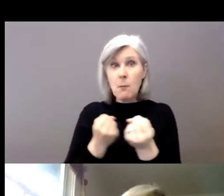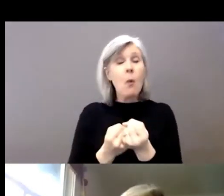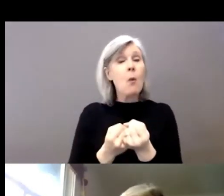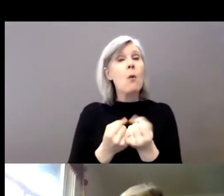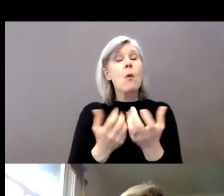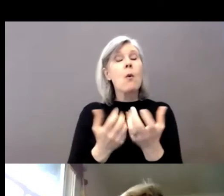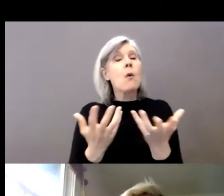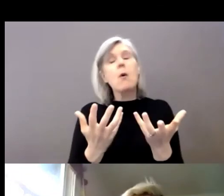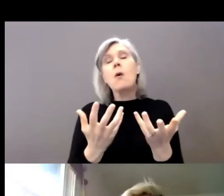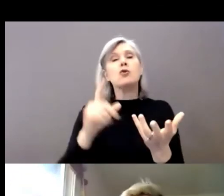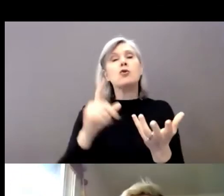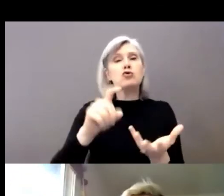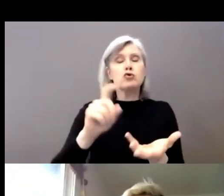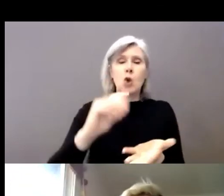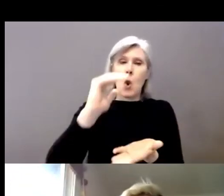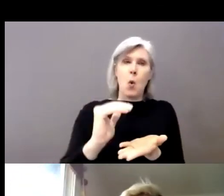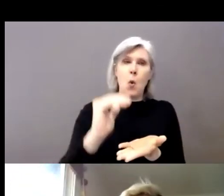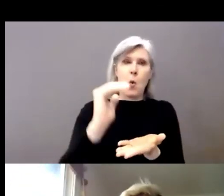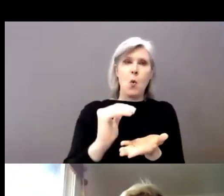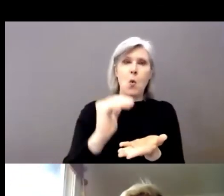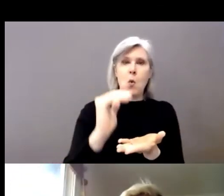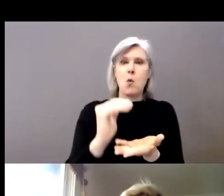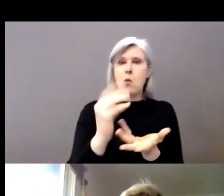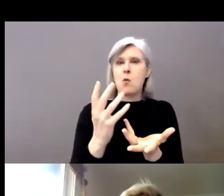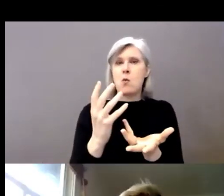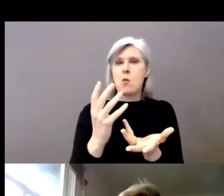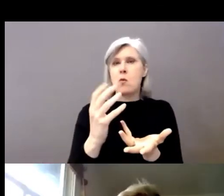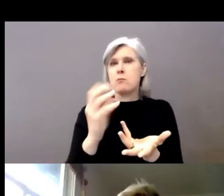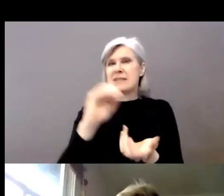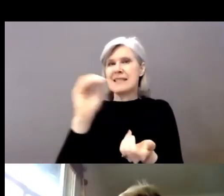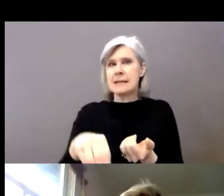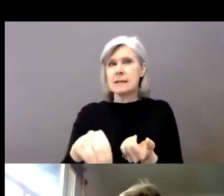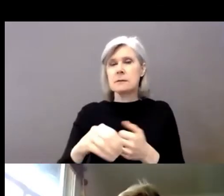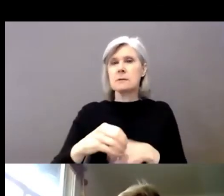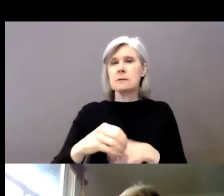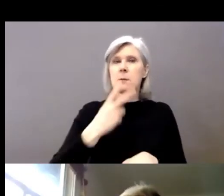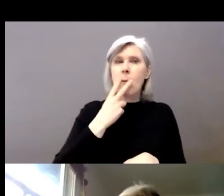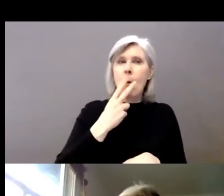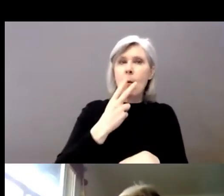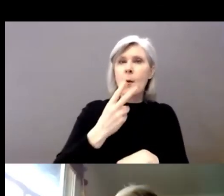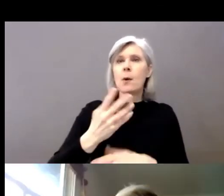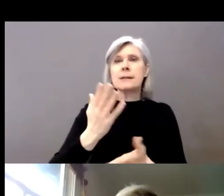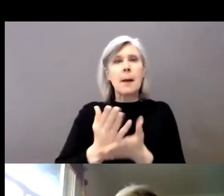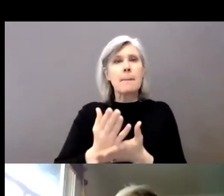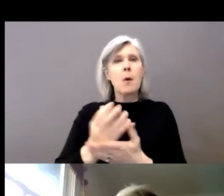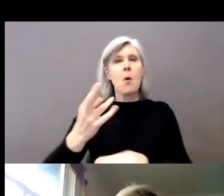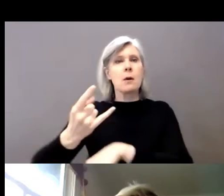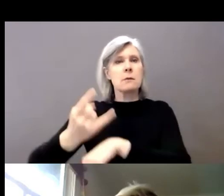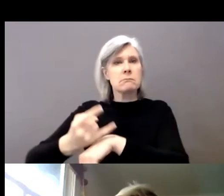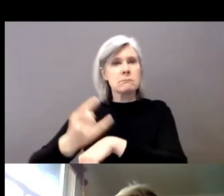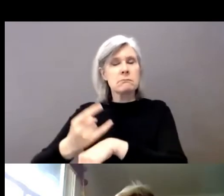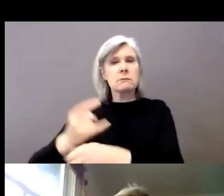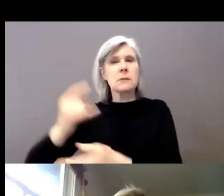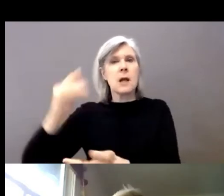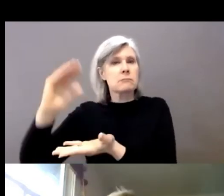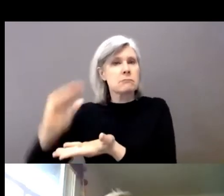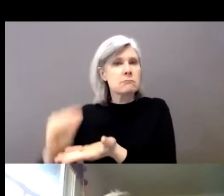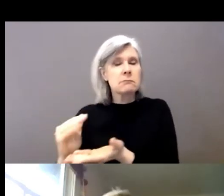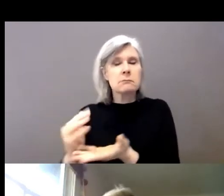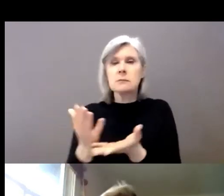smoking cessation? Is there any specifically targeted campaign that addresses this issue so far?